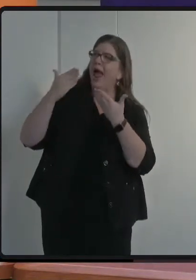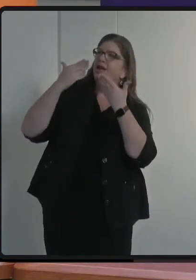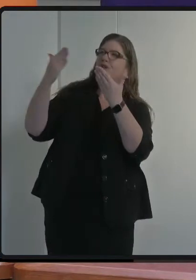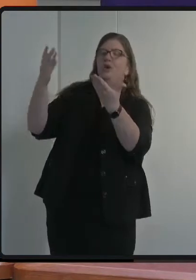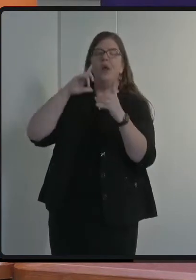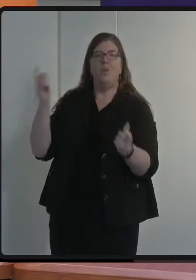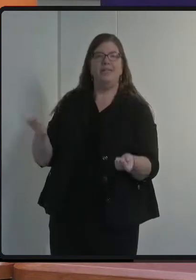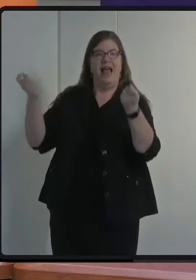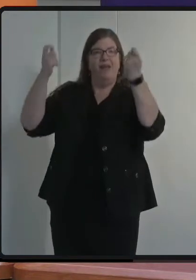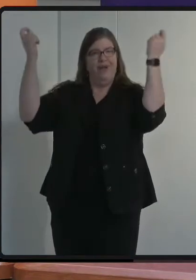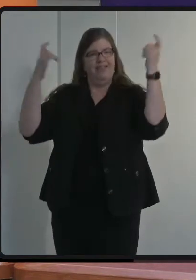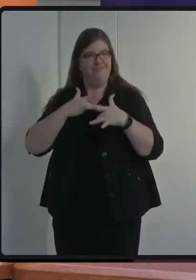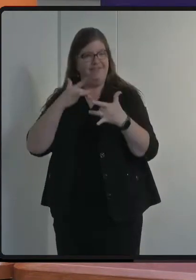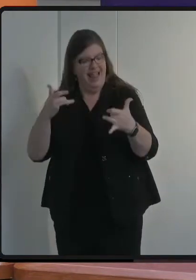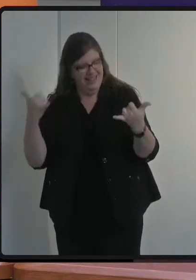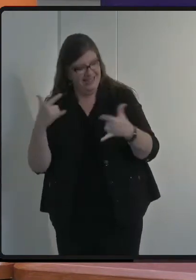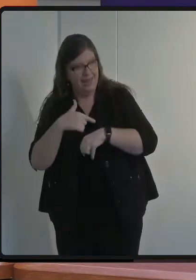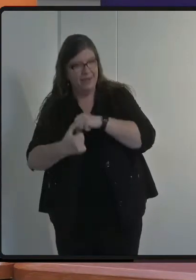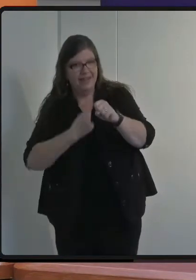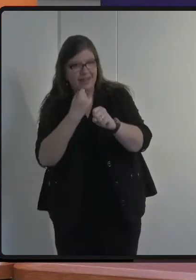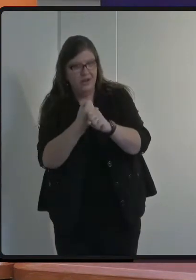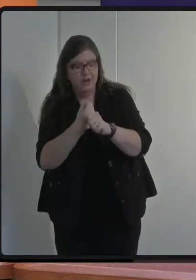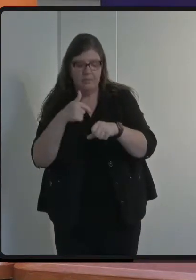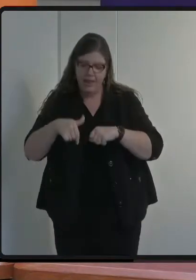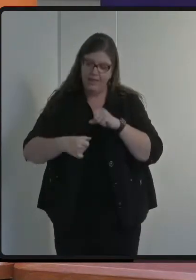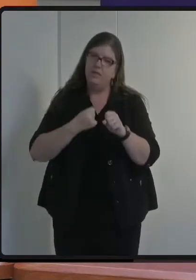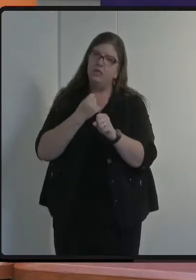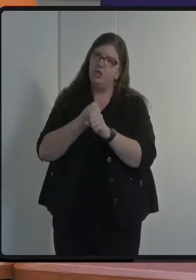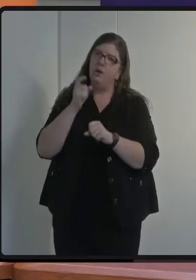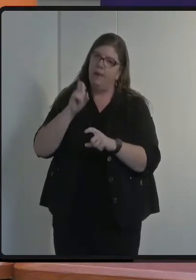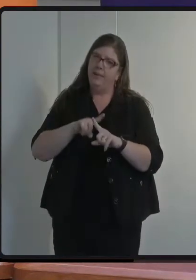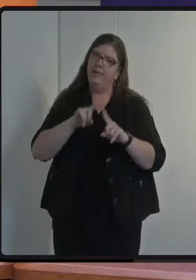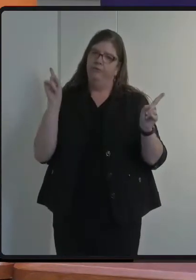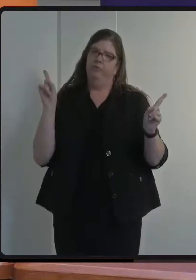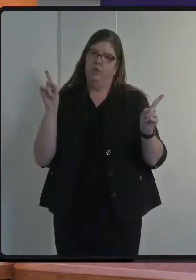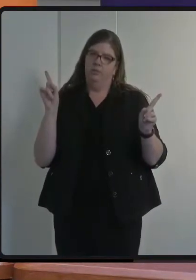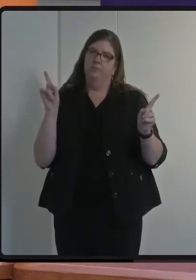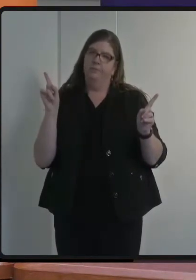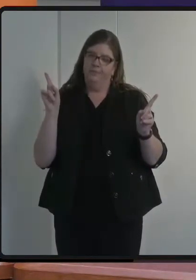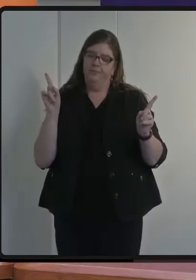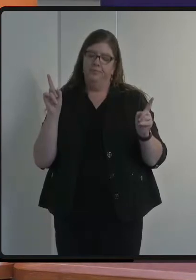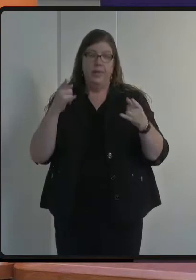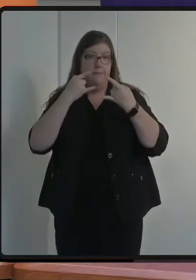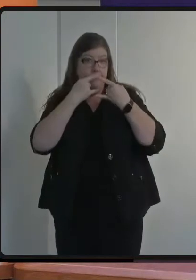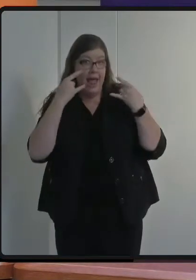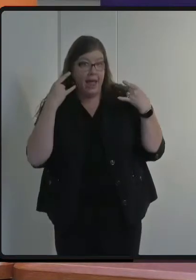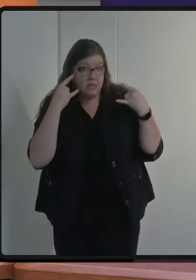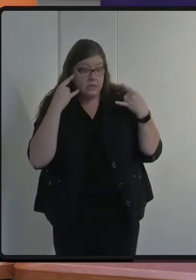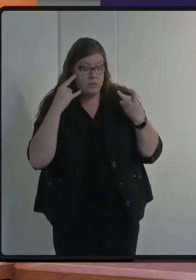great celebration. But this year, it needs to be different. Masks, physical